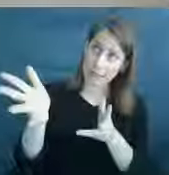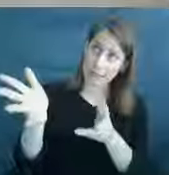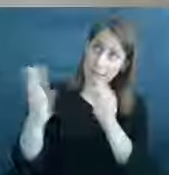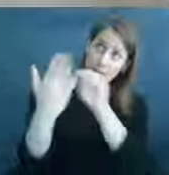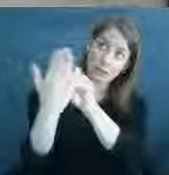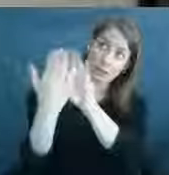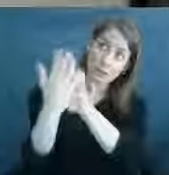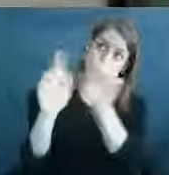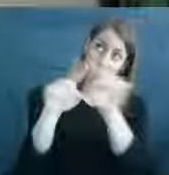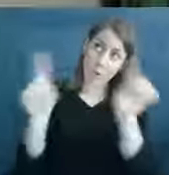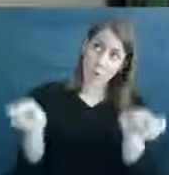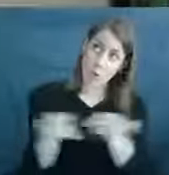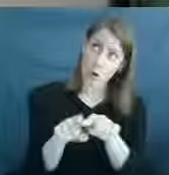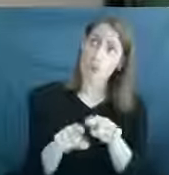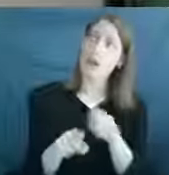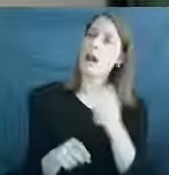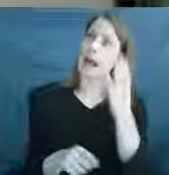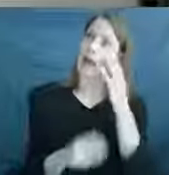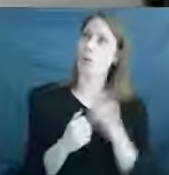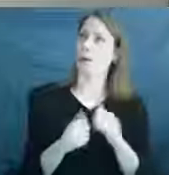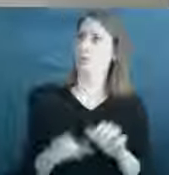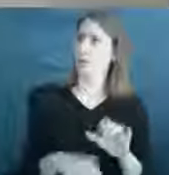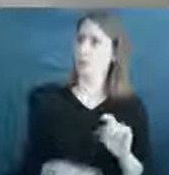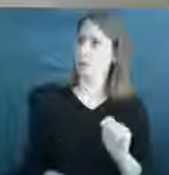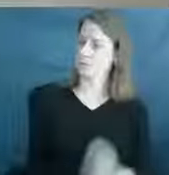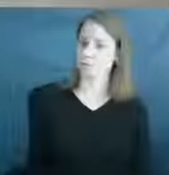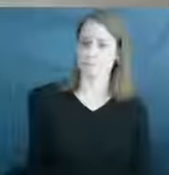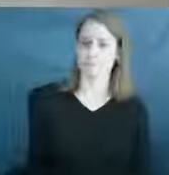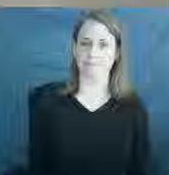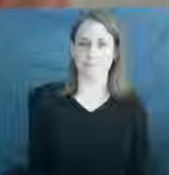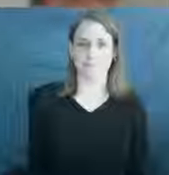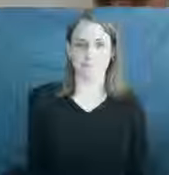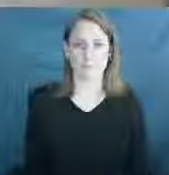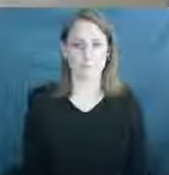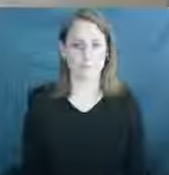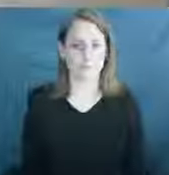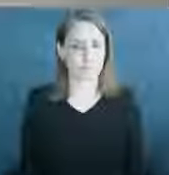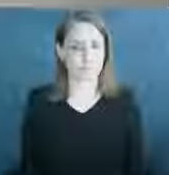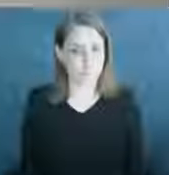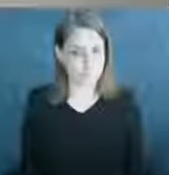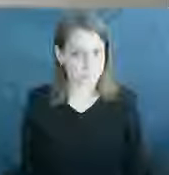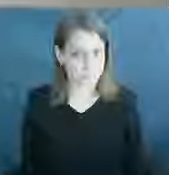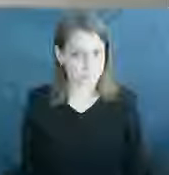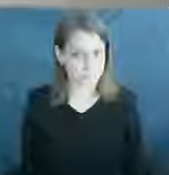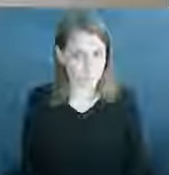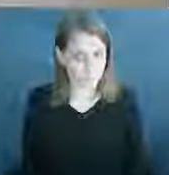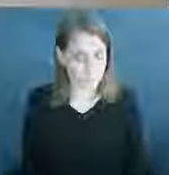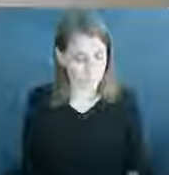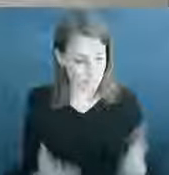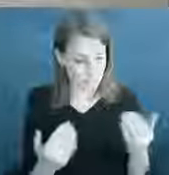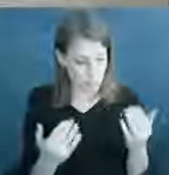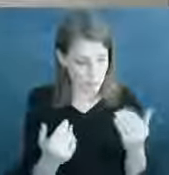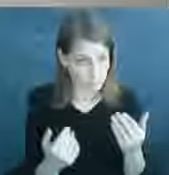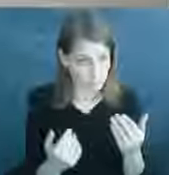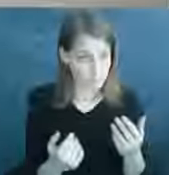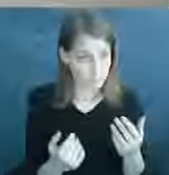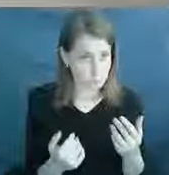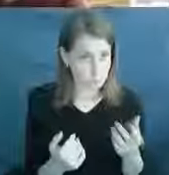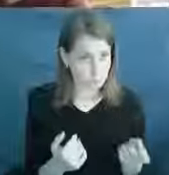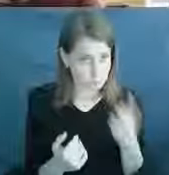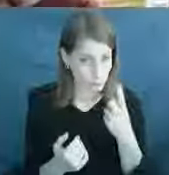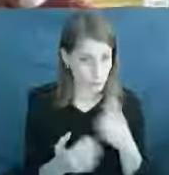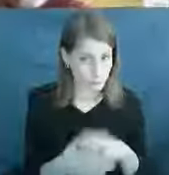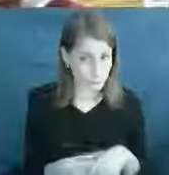Okay. because if I can see one worked example, you leave a record up on the whiteboard You've not got a sheet? of how to do it.